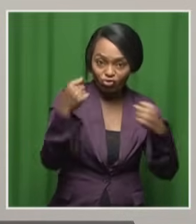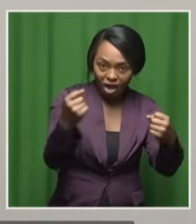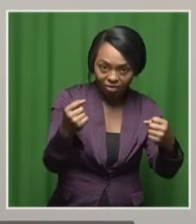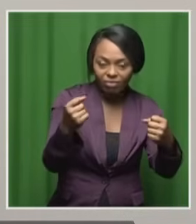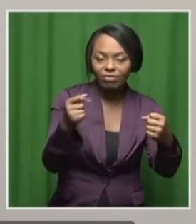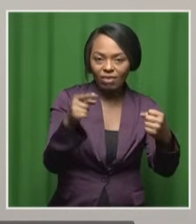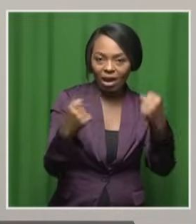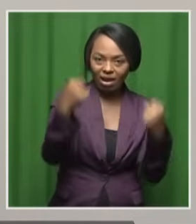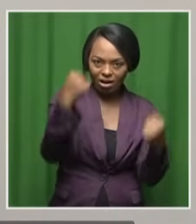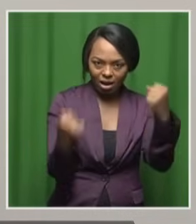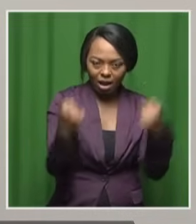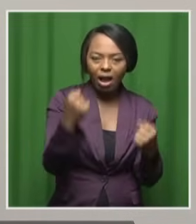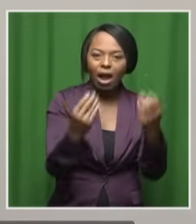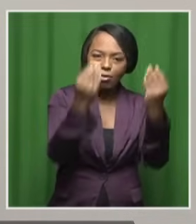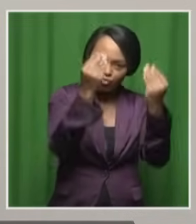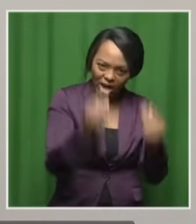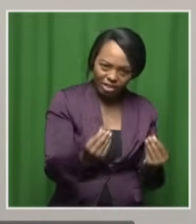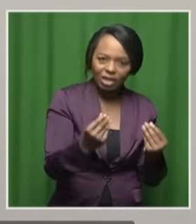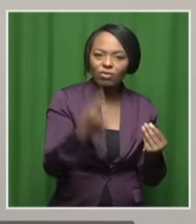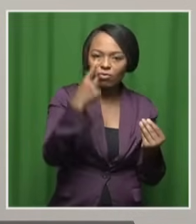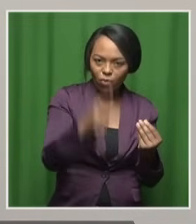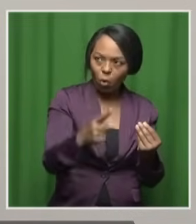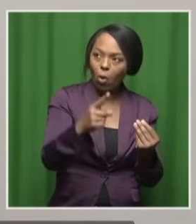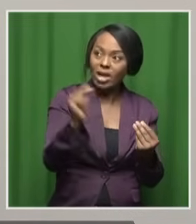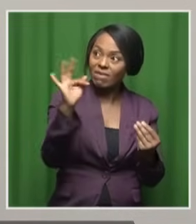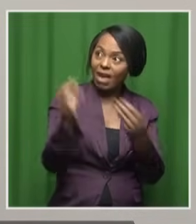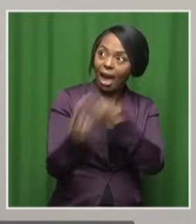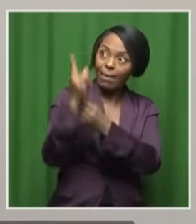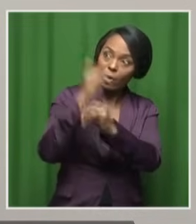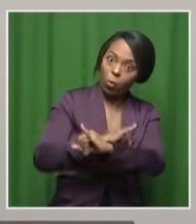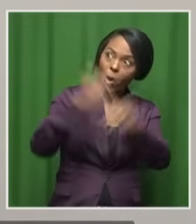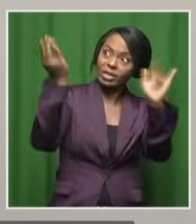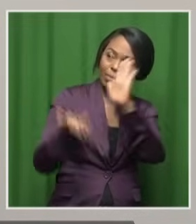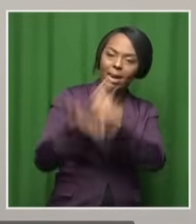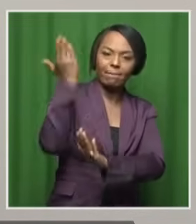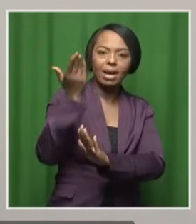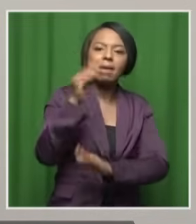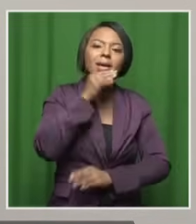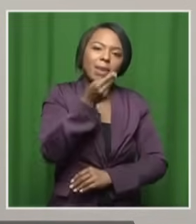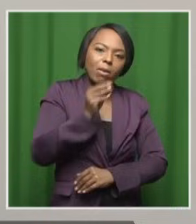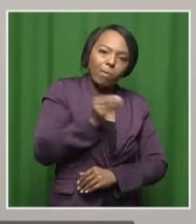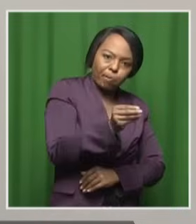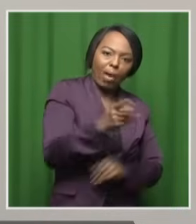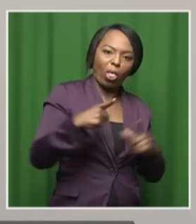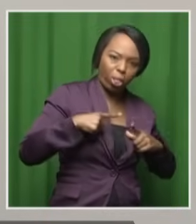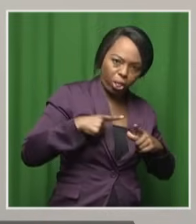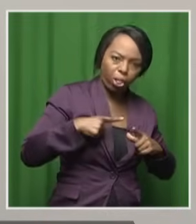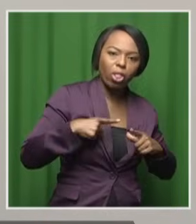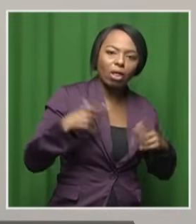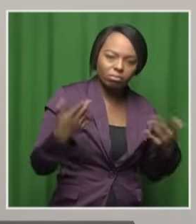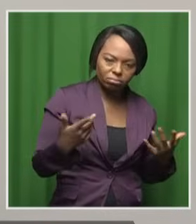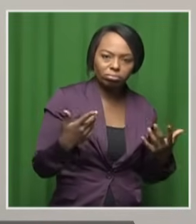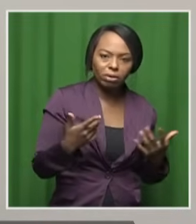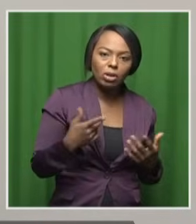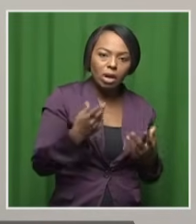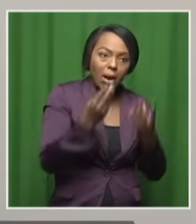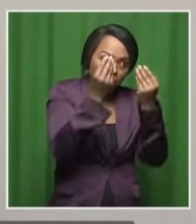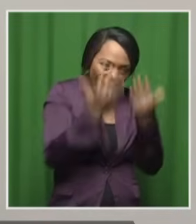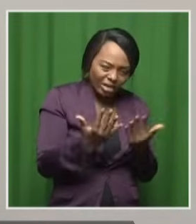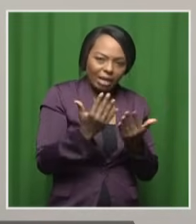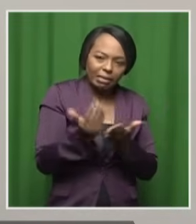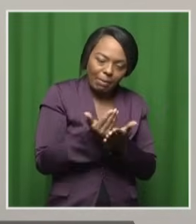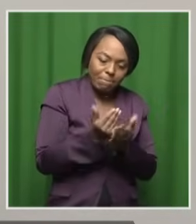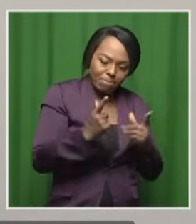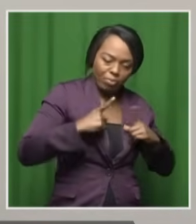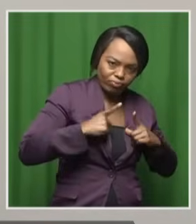always budget for a worst case scenario than what you currently have at the moment. Build a bit of fat into that budget of yours